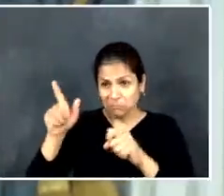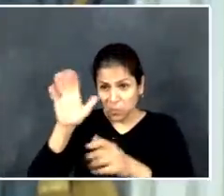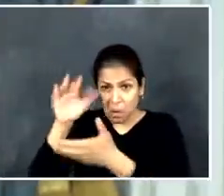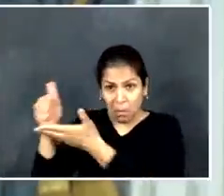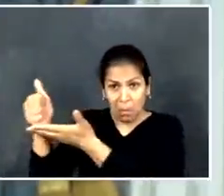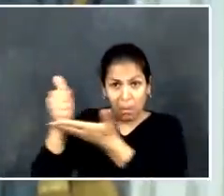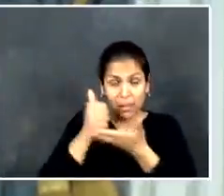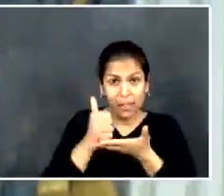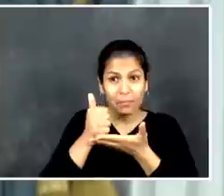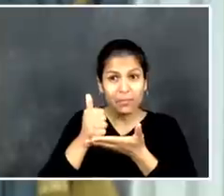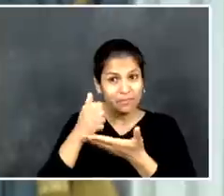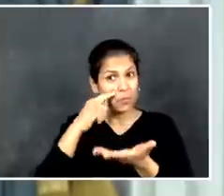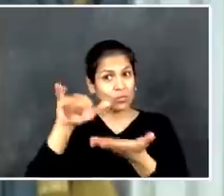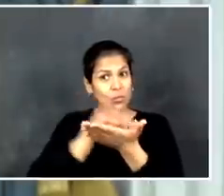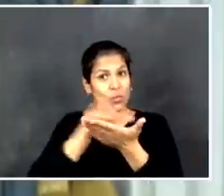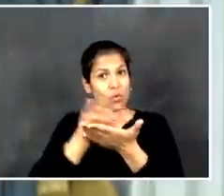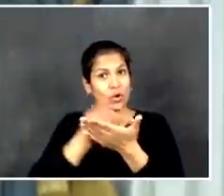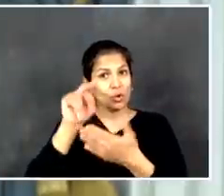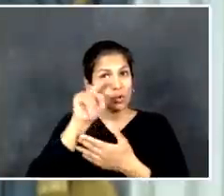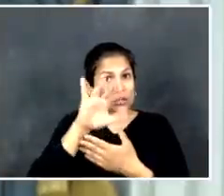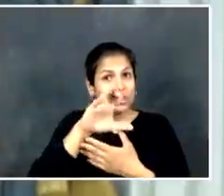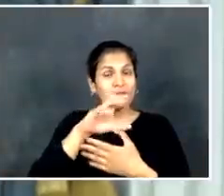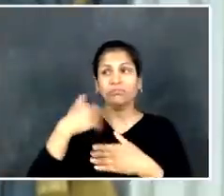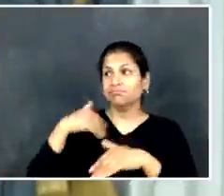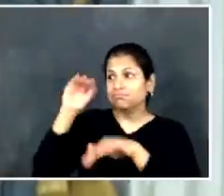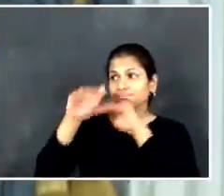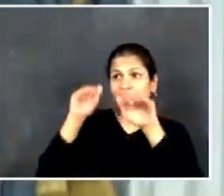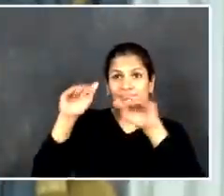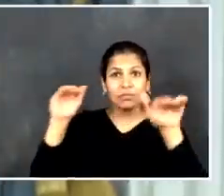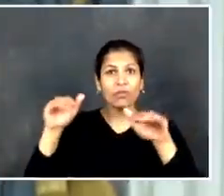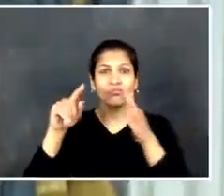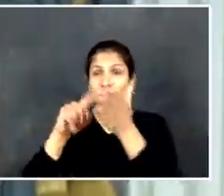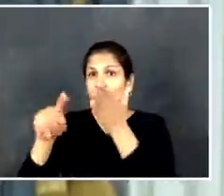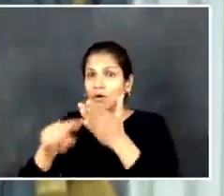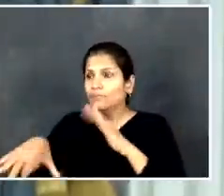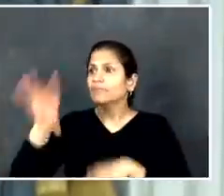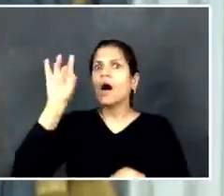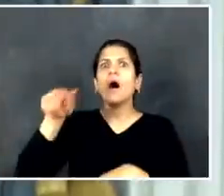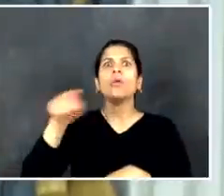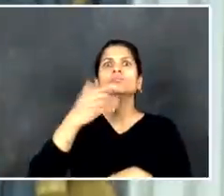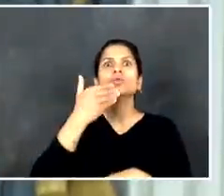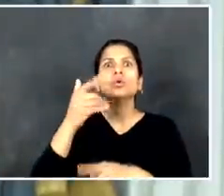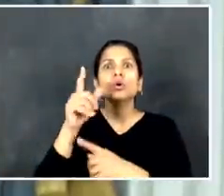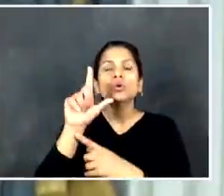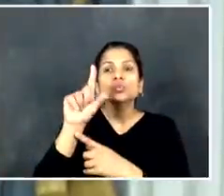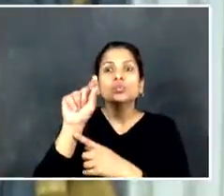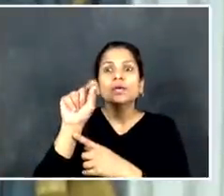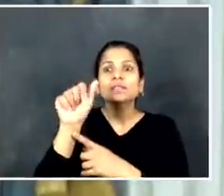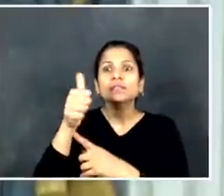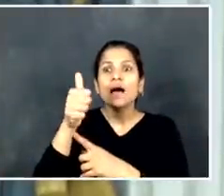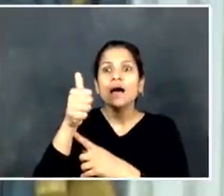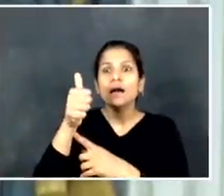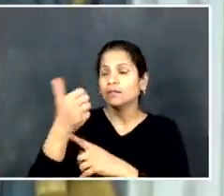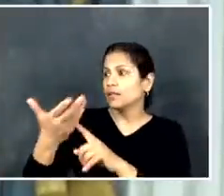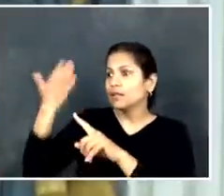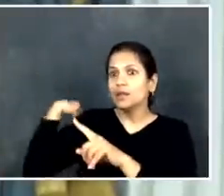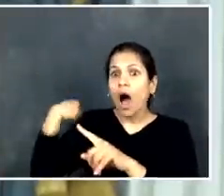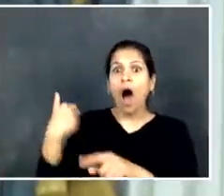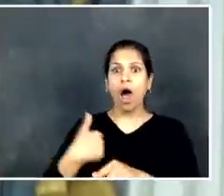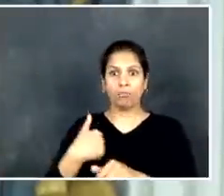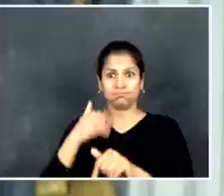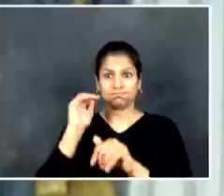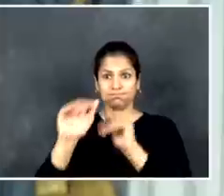we found what they'd worked on in 2010. And a close friend of ours, Saul Griffith on the West Coast, weighed in with us and said, yeah, I